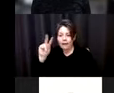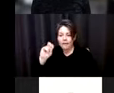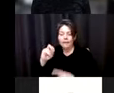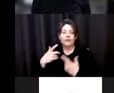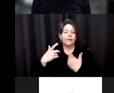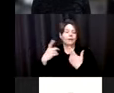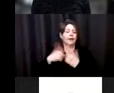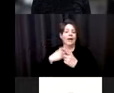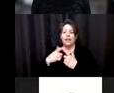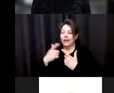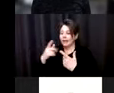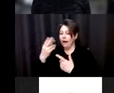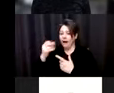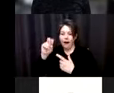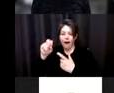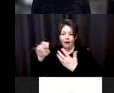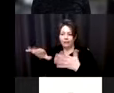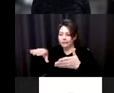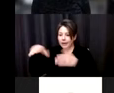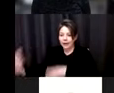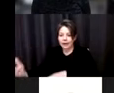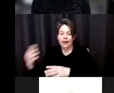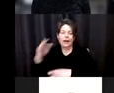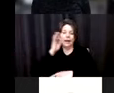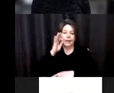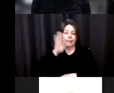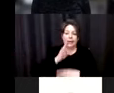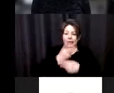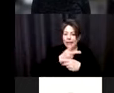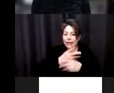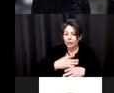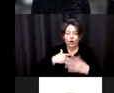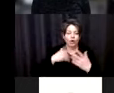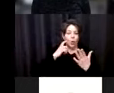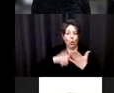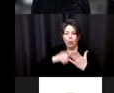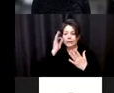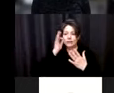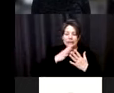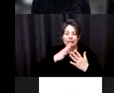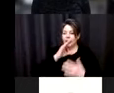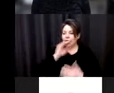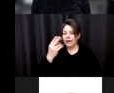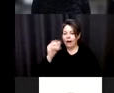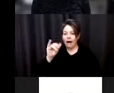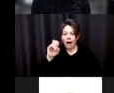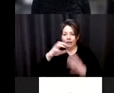were killing off the hives, and beekeepers were losing hives by the thousands. You've probably read about this. It's not in the